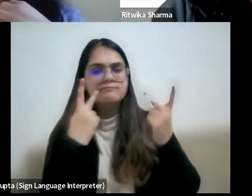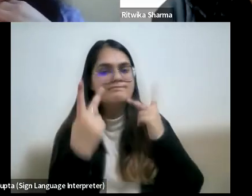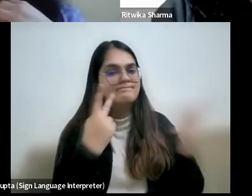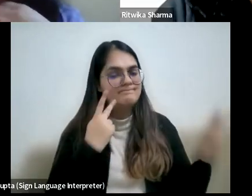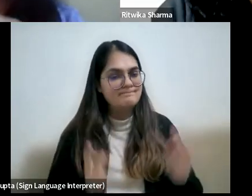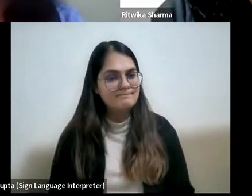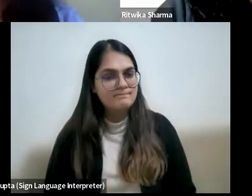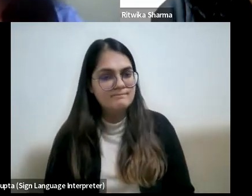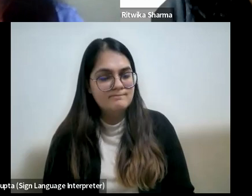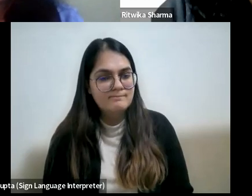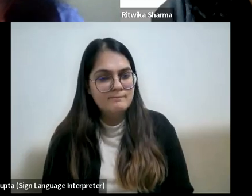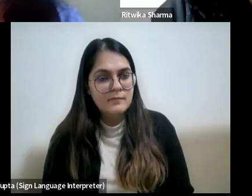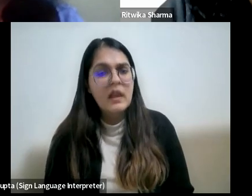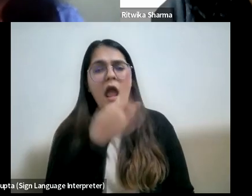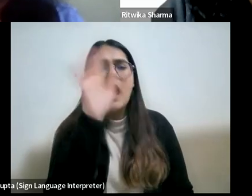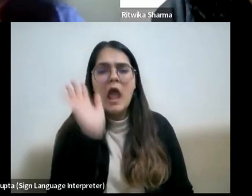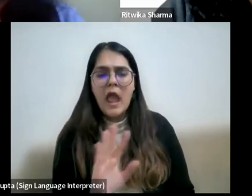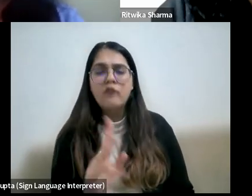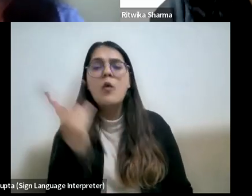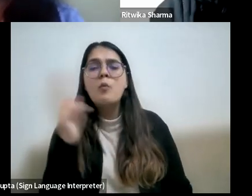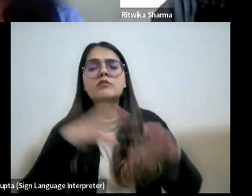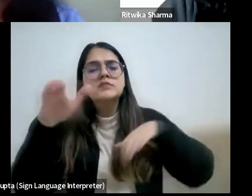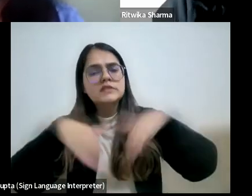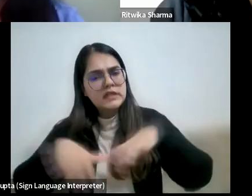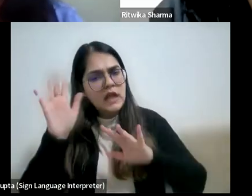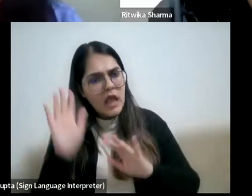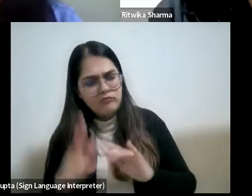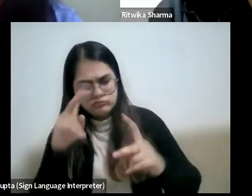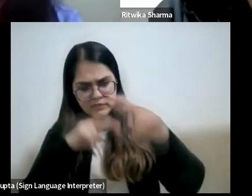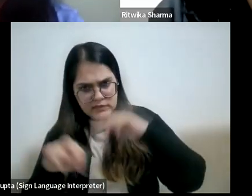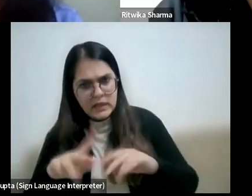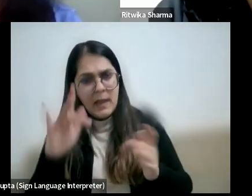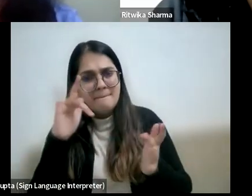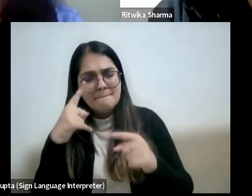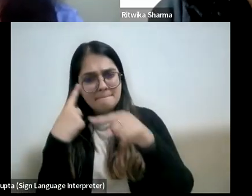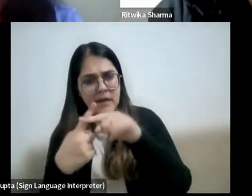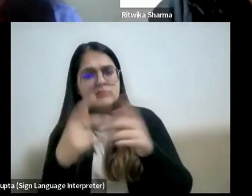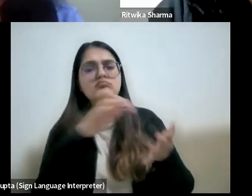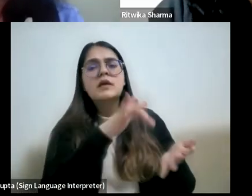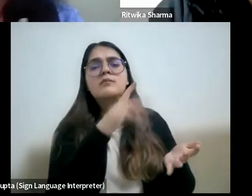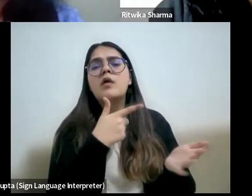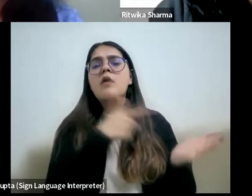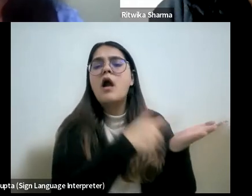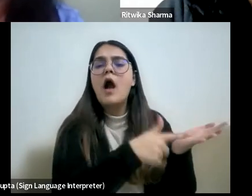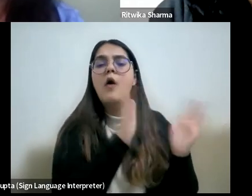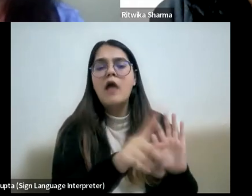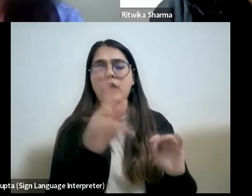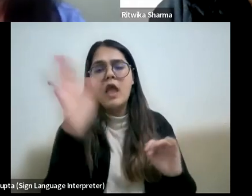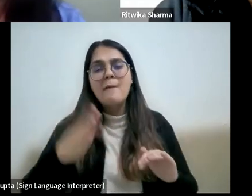Yeah, although we did rural and urban both, but we questioned people in Maharashtra also, which was